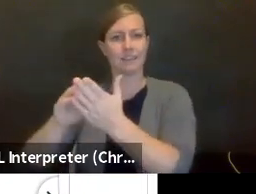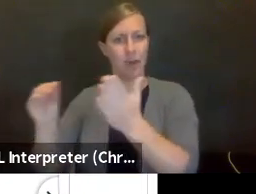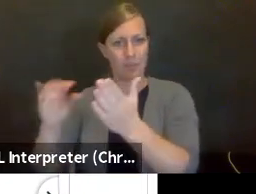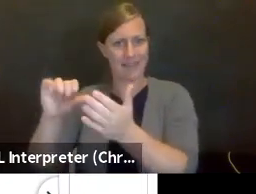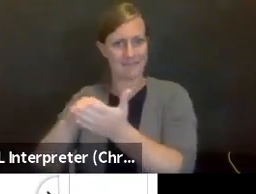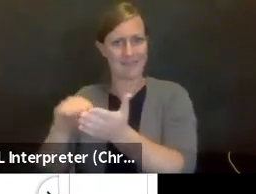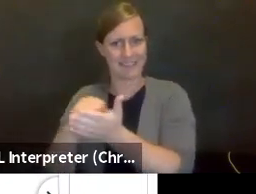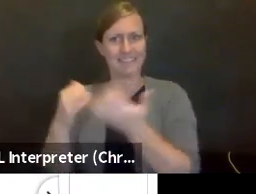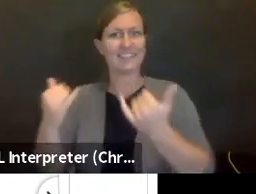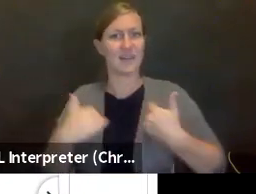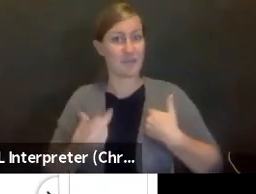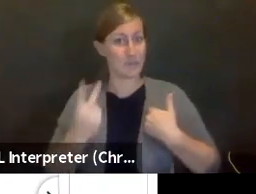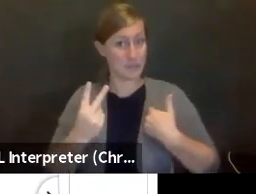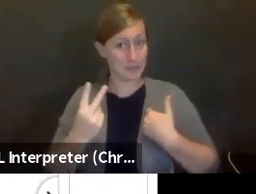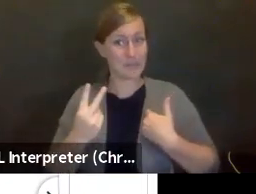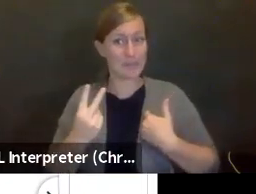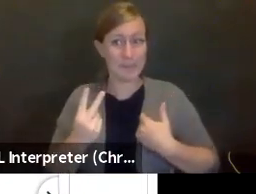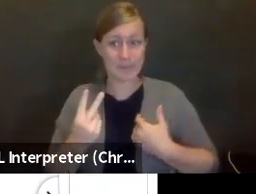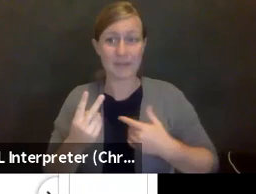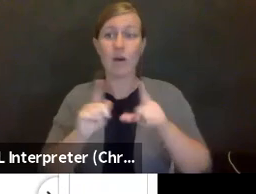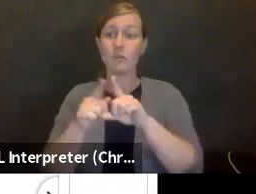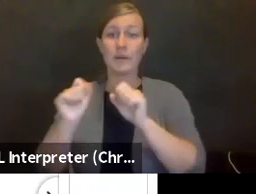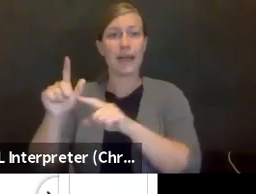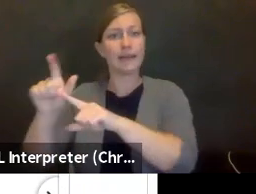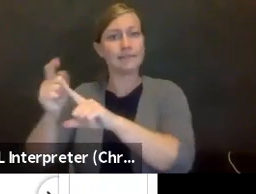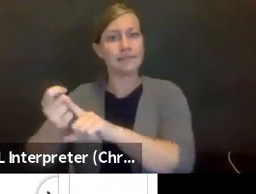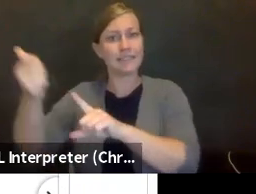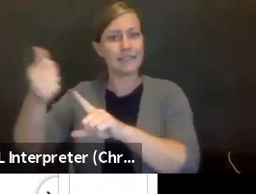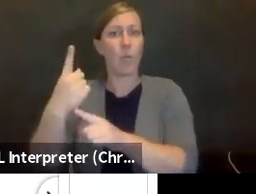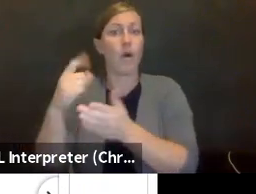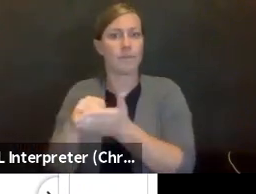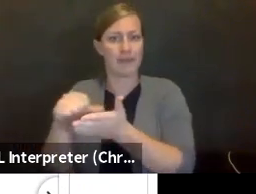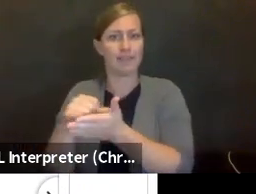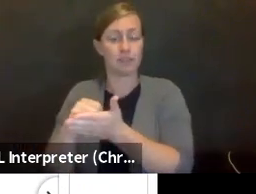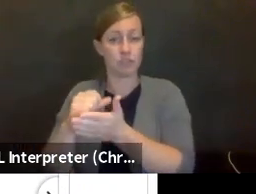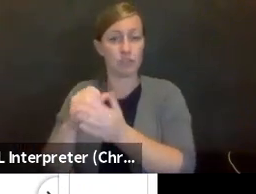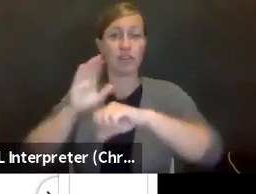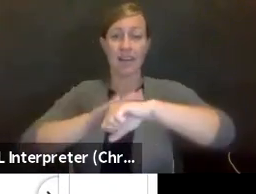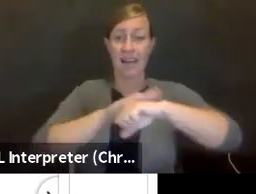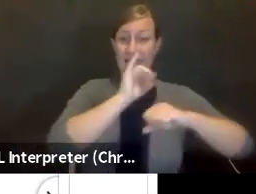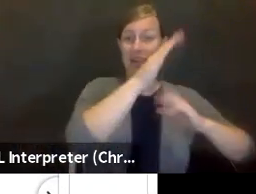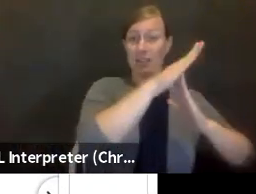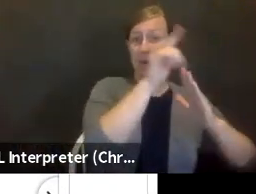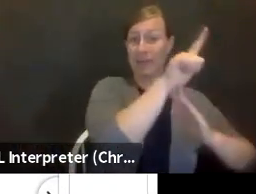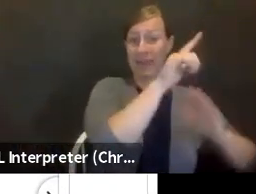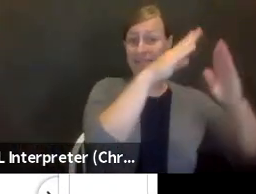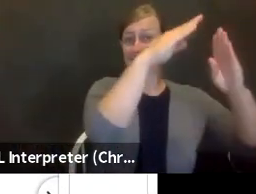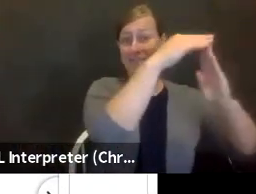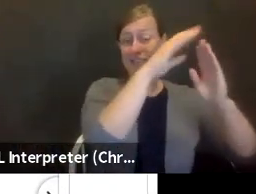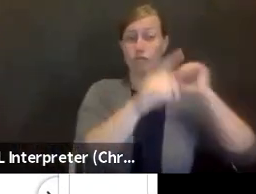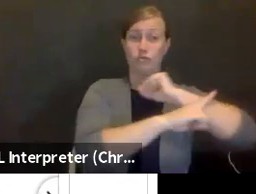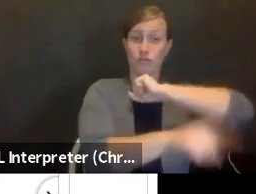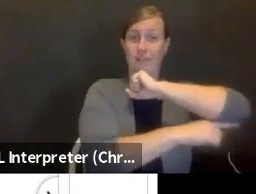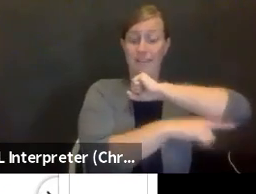pages. So I can also just delete one page versus this one here, which deletes all